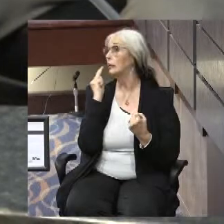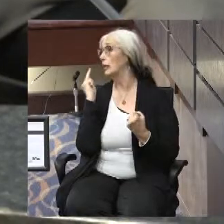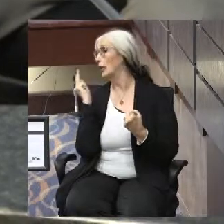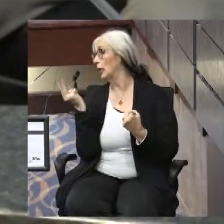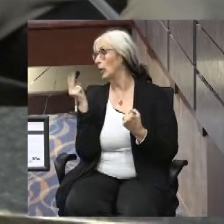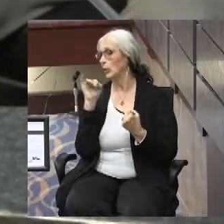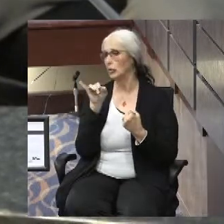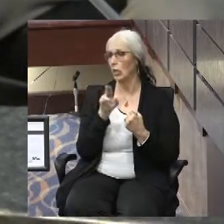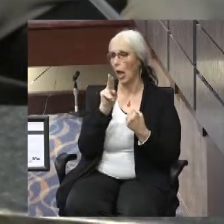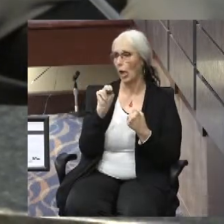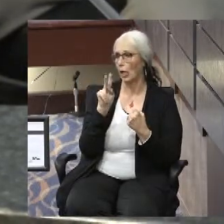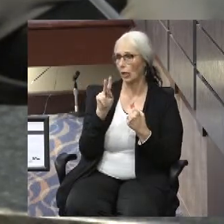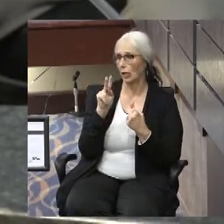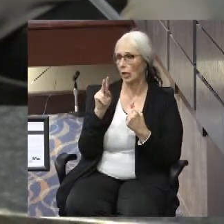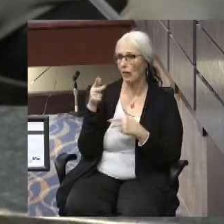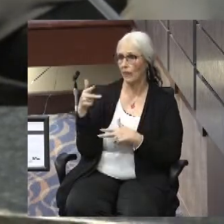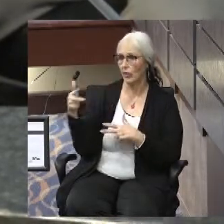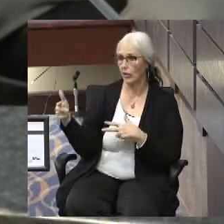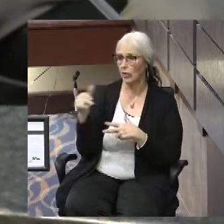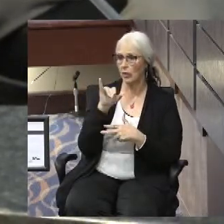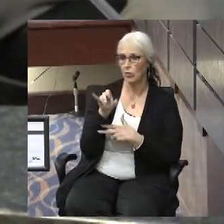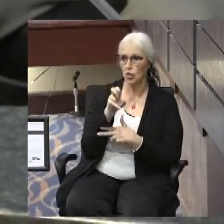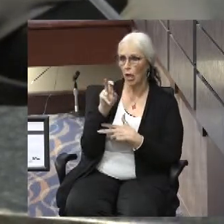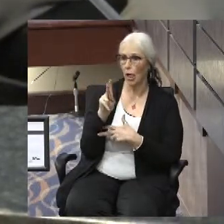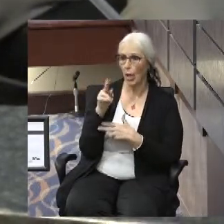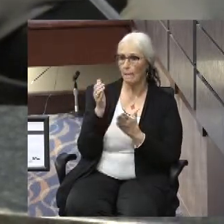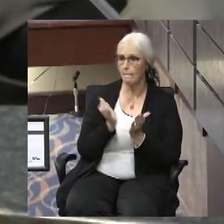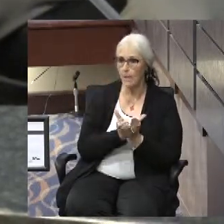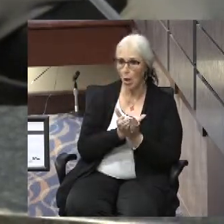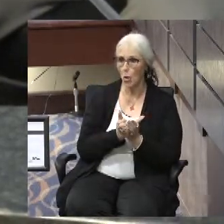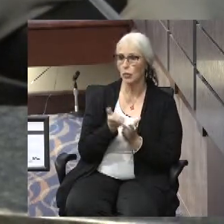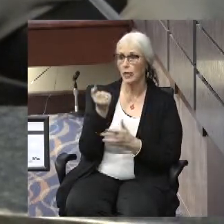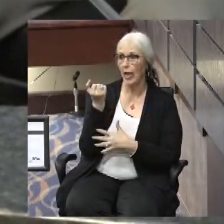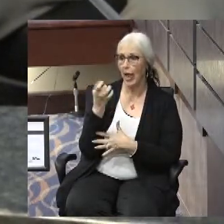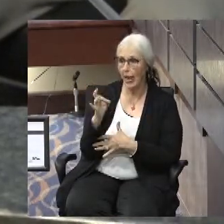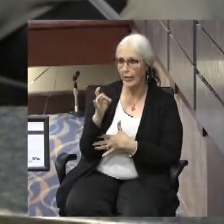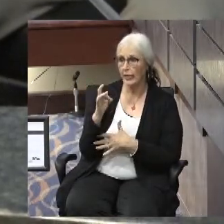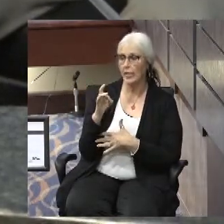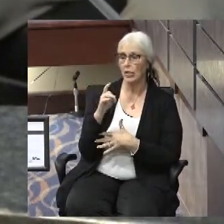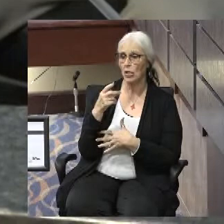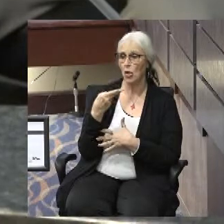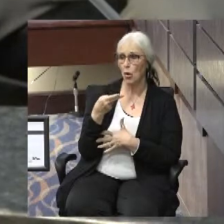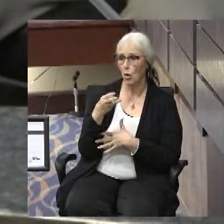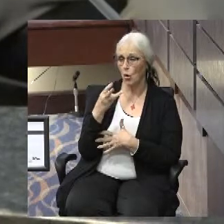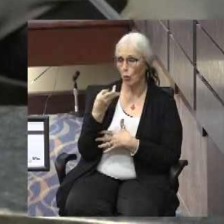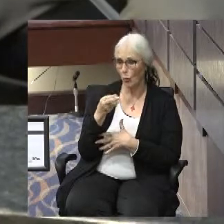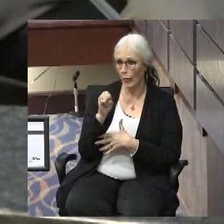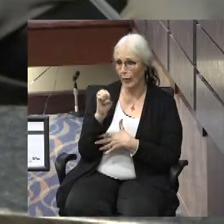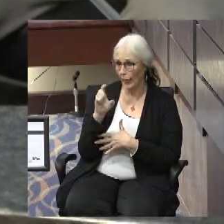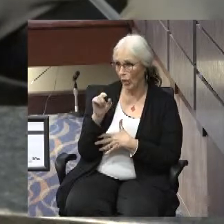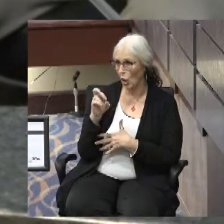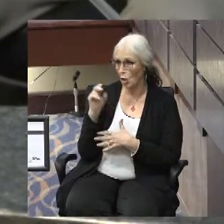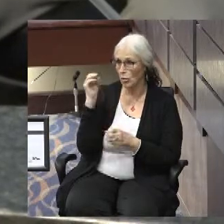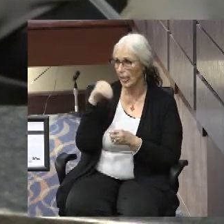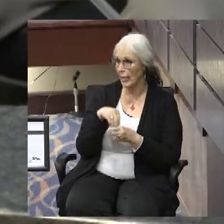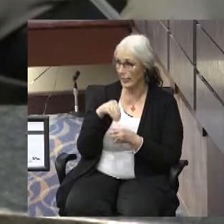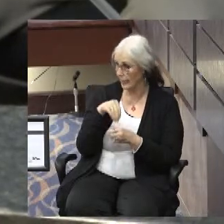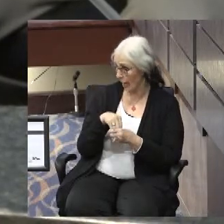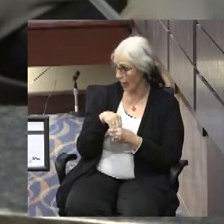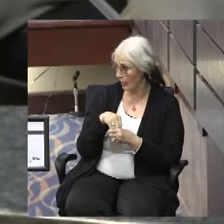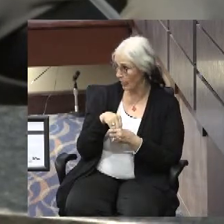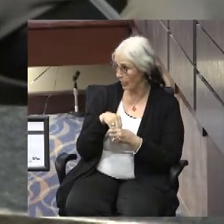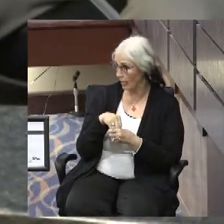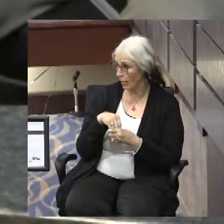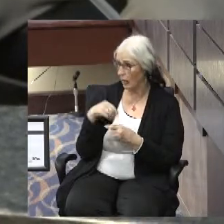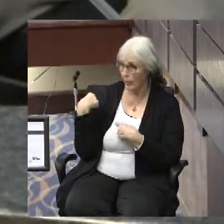junk vehicles, junk boats, junk 18-wheelers, and all kinds of stuff there that's been